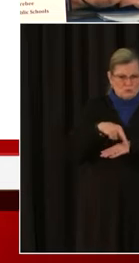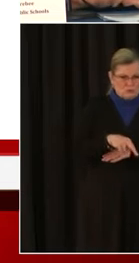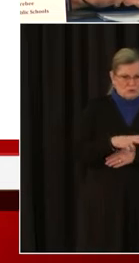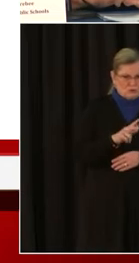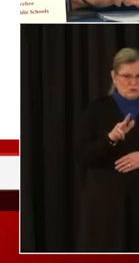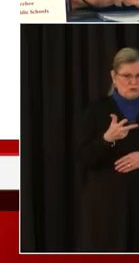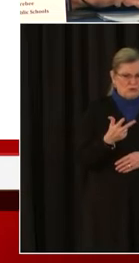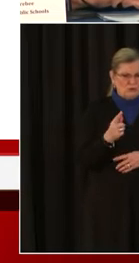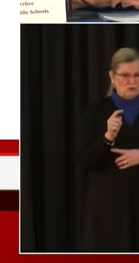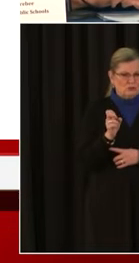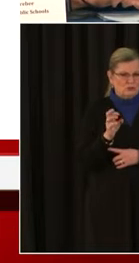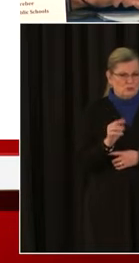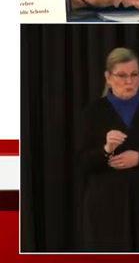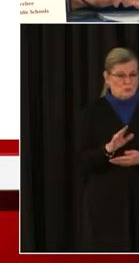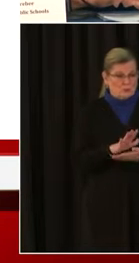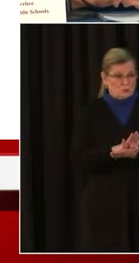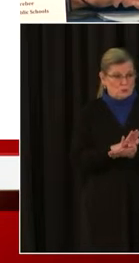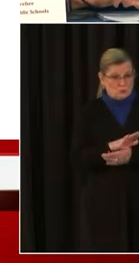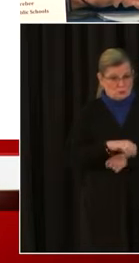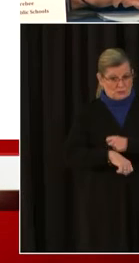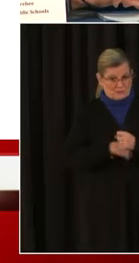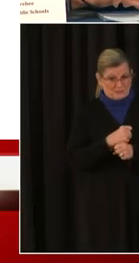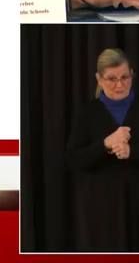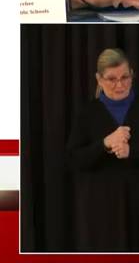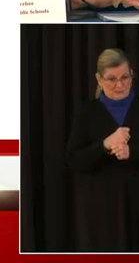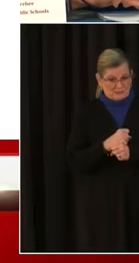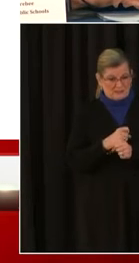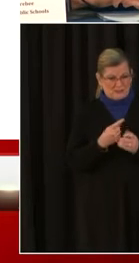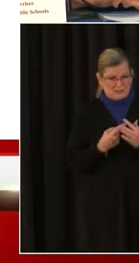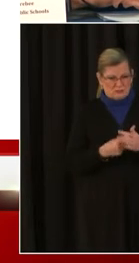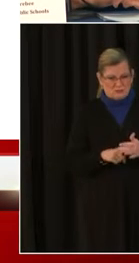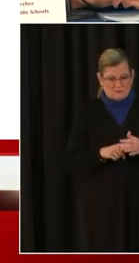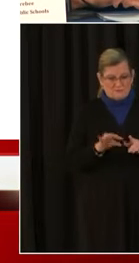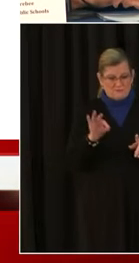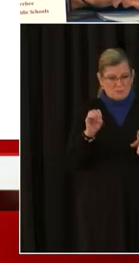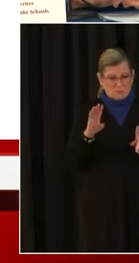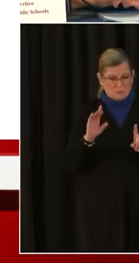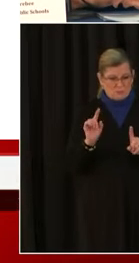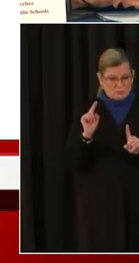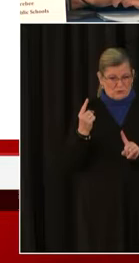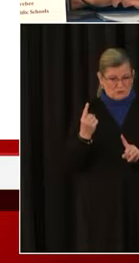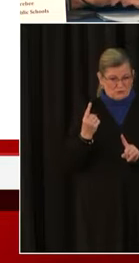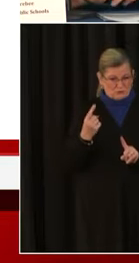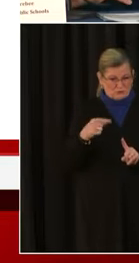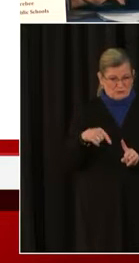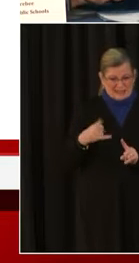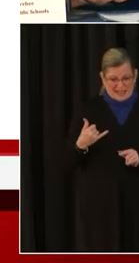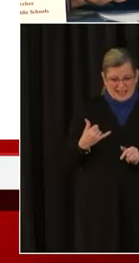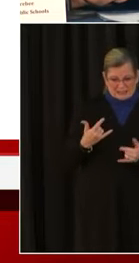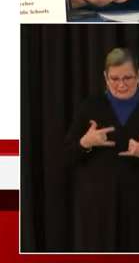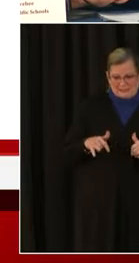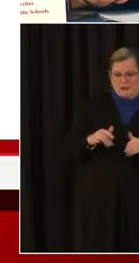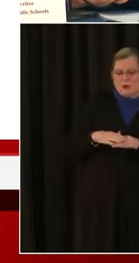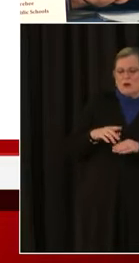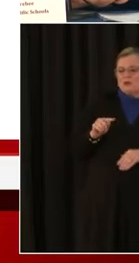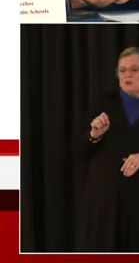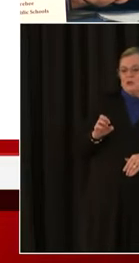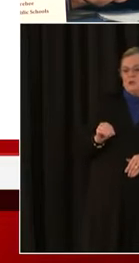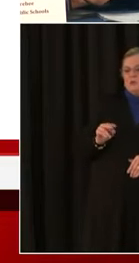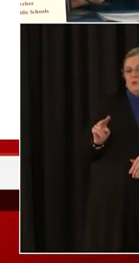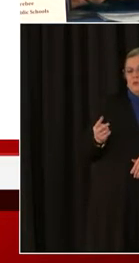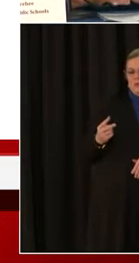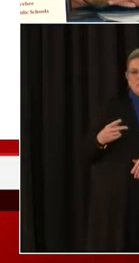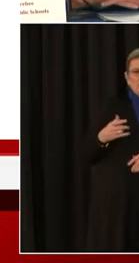third term of the school year, which begins on February 1st, and we're currently now in Term 2. Go to the next